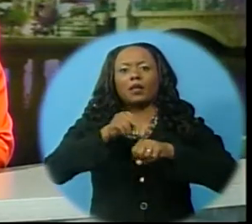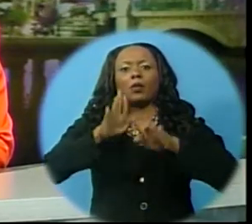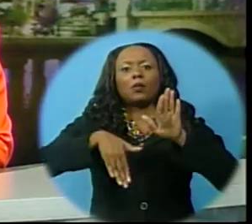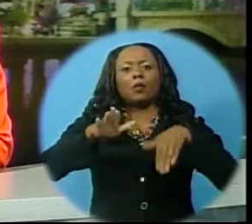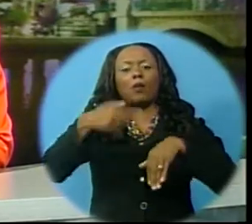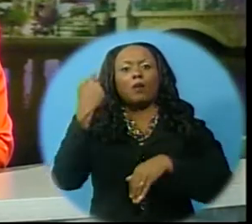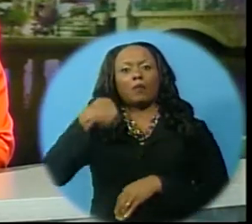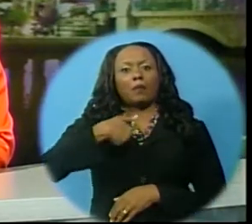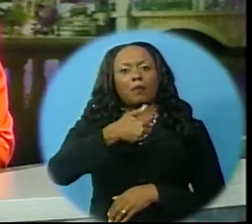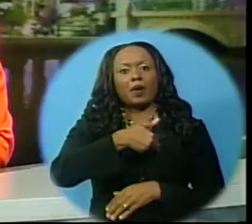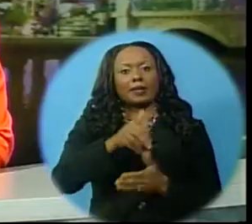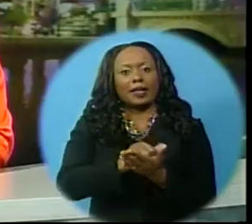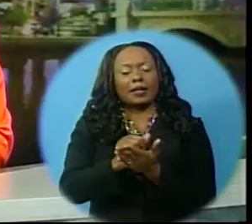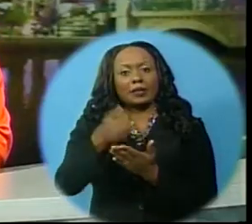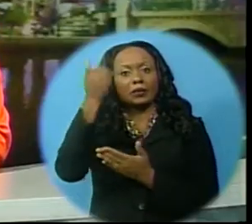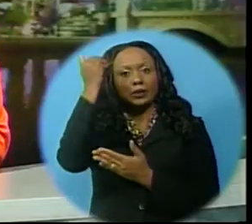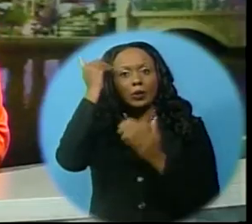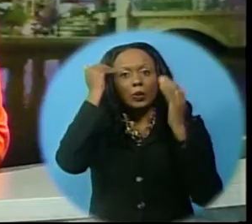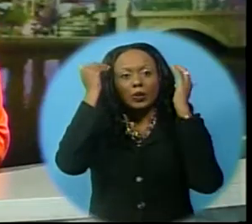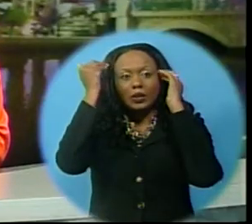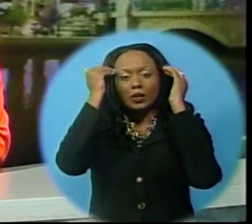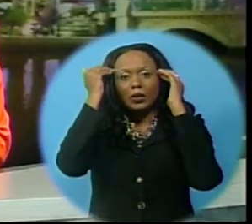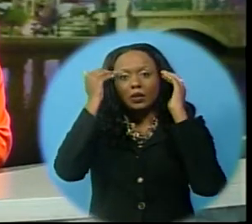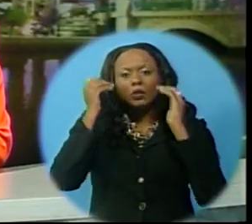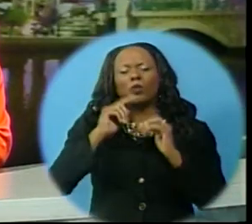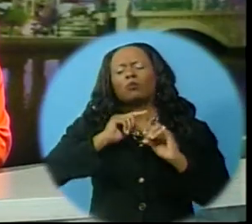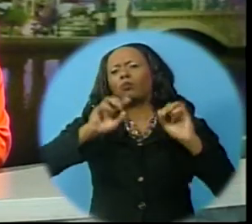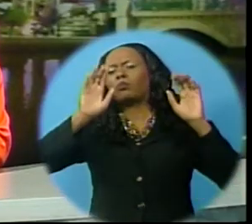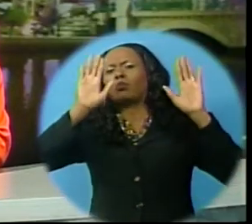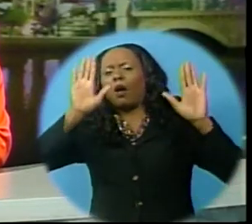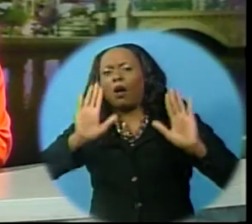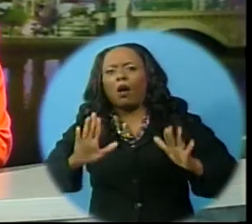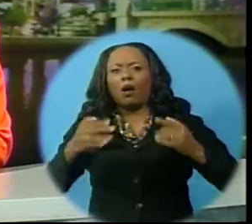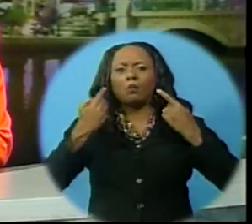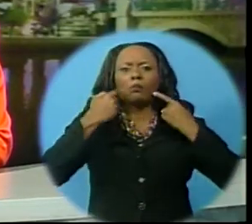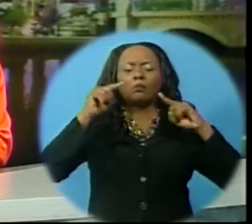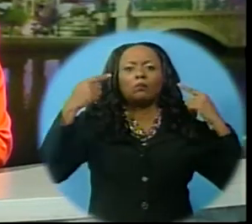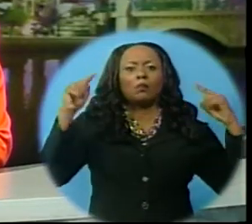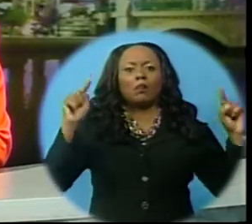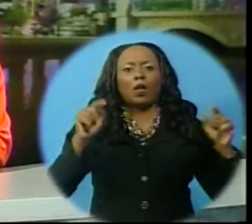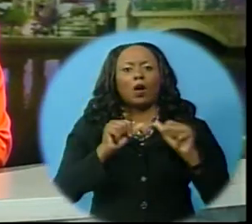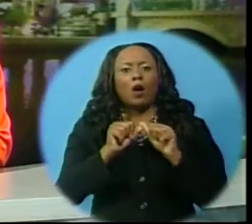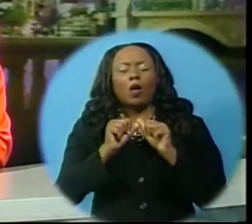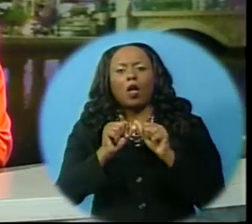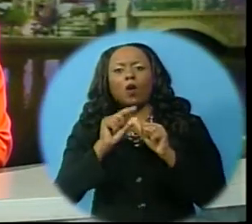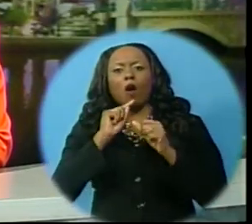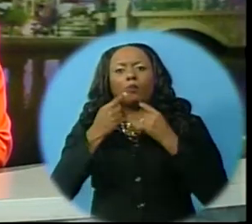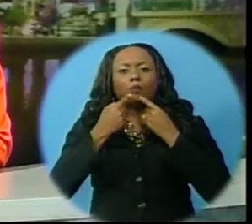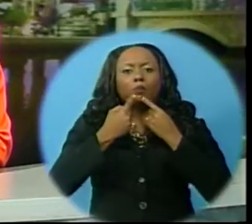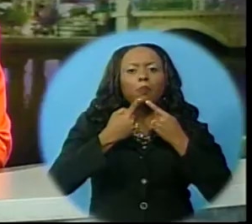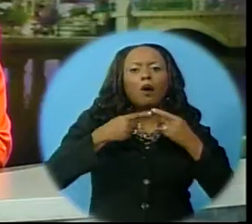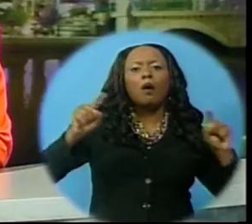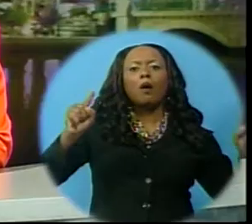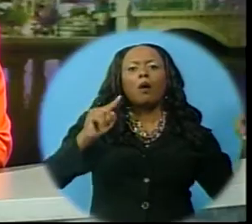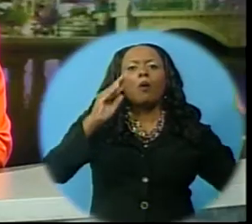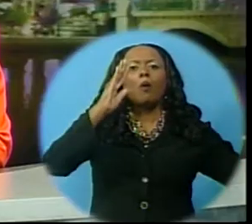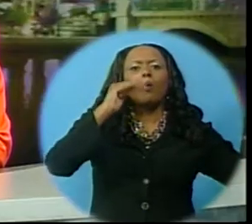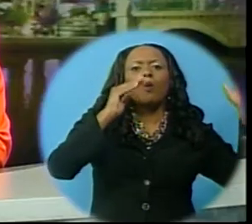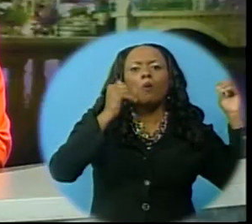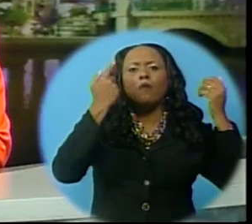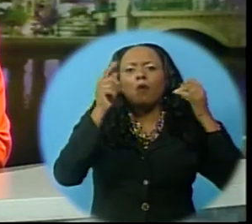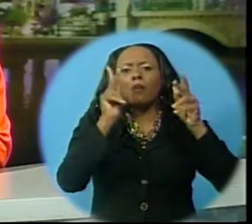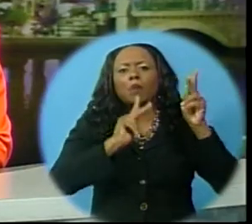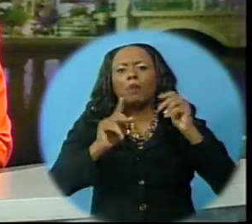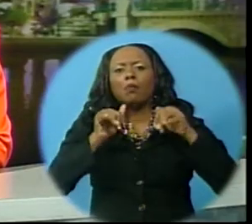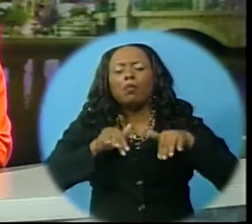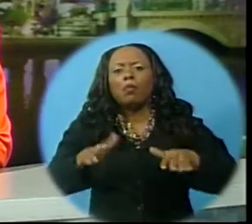Cancer Awareness. From all indications, it was a tremendous success as the association continues to promote their message of hope for those affected